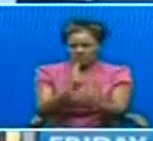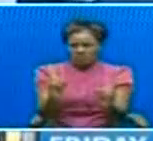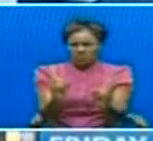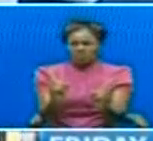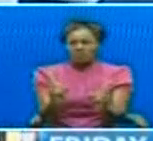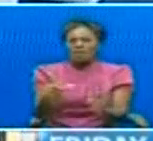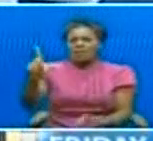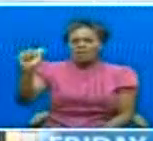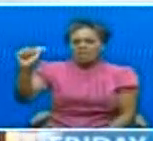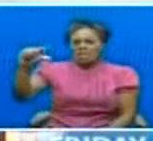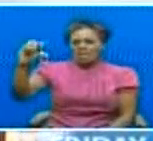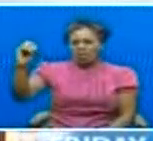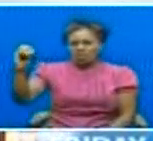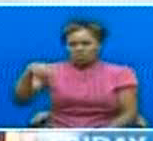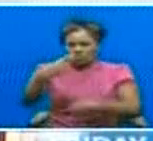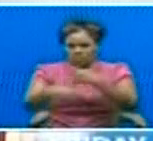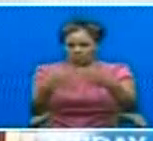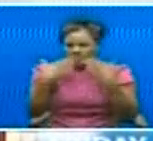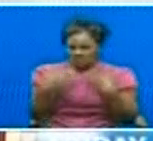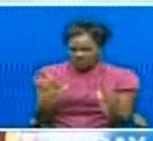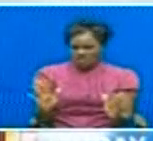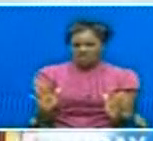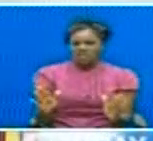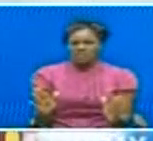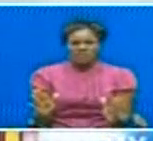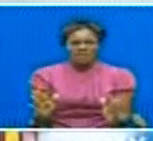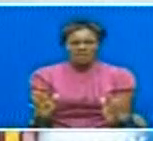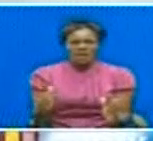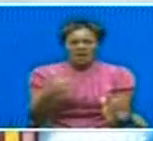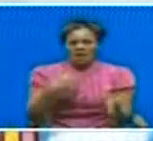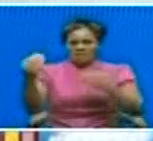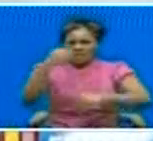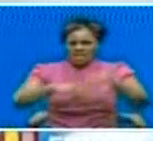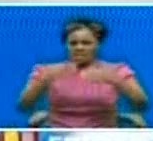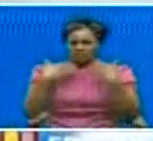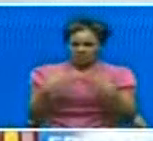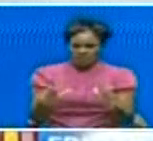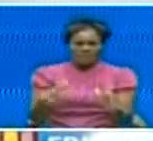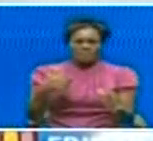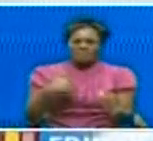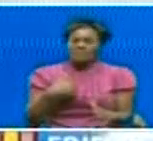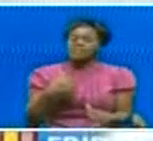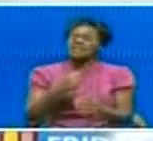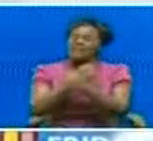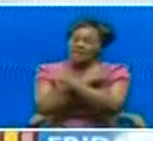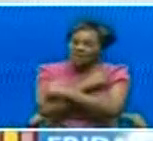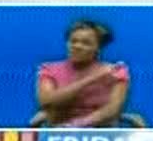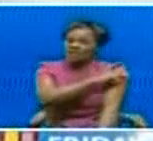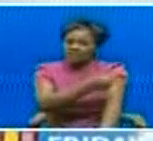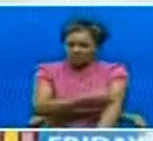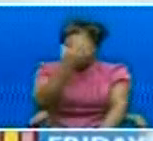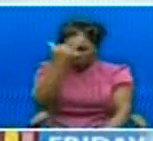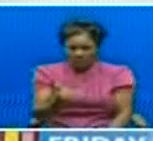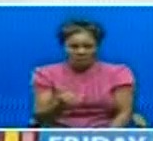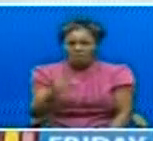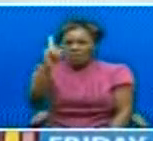in Lagos, we went through that process. And then after that, we had the elections. And the thing I like about Nigeria is there's never